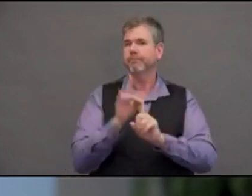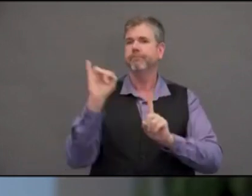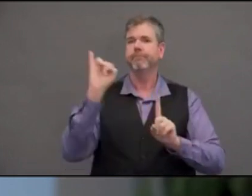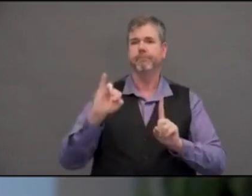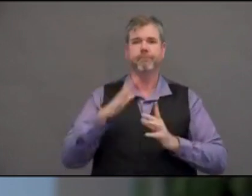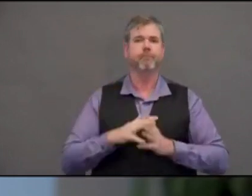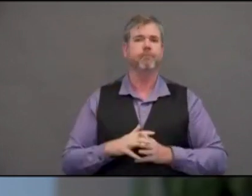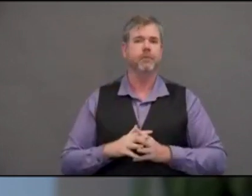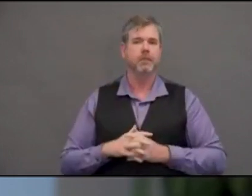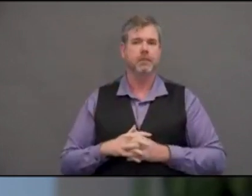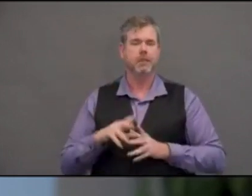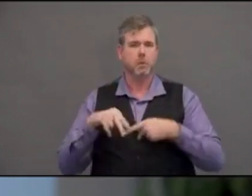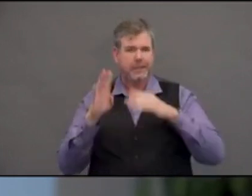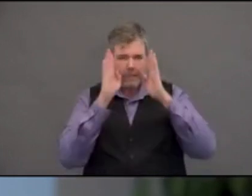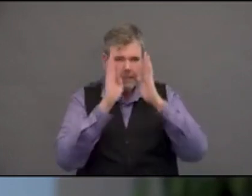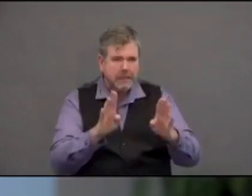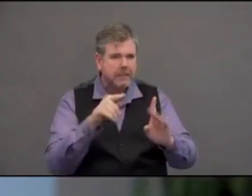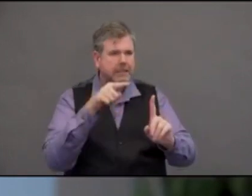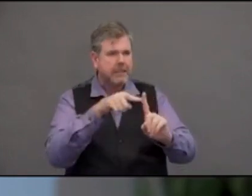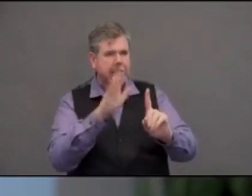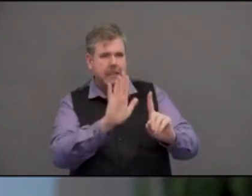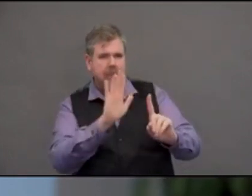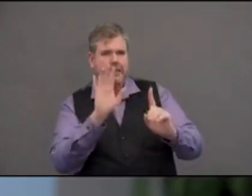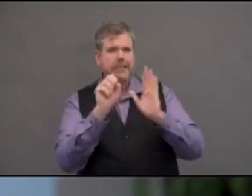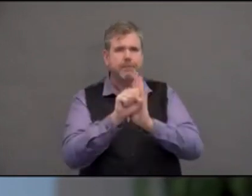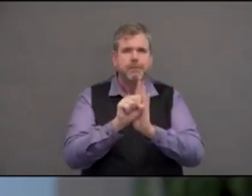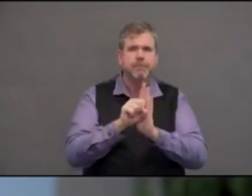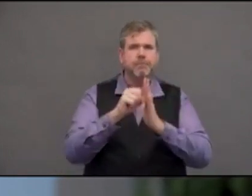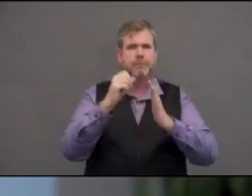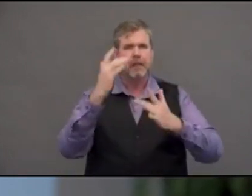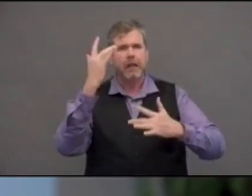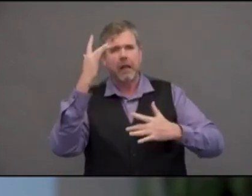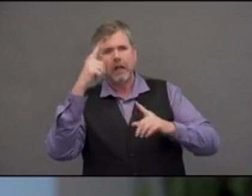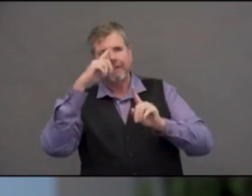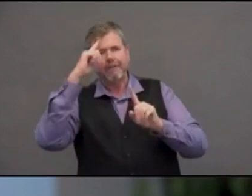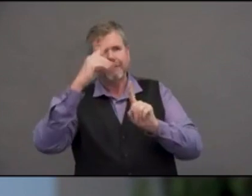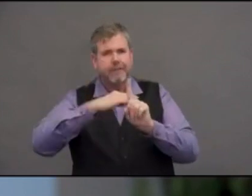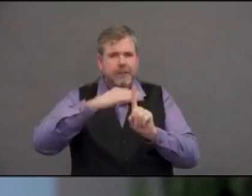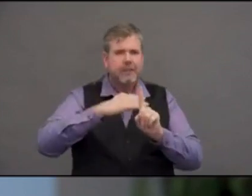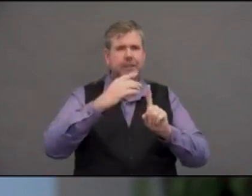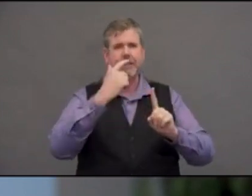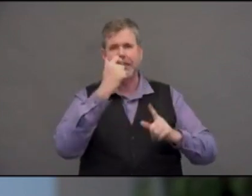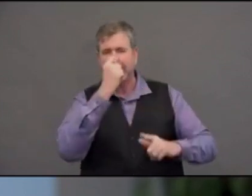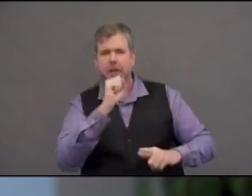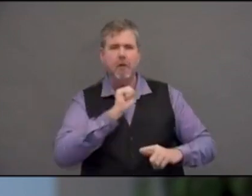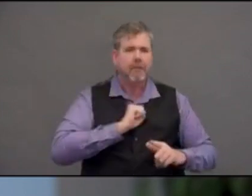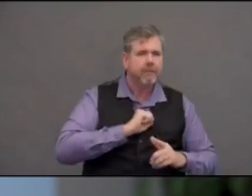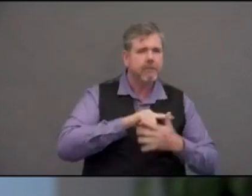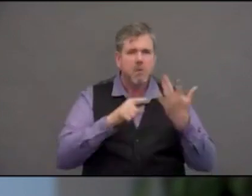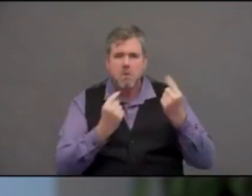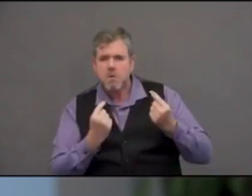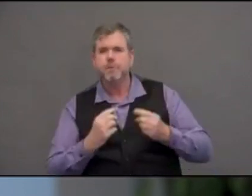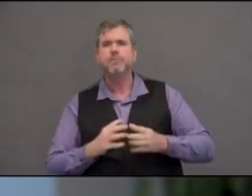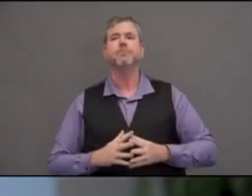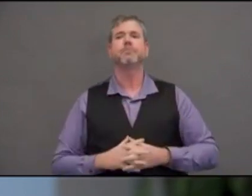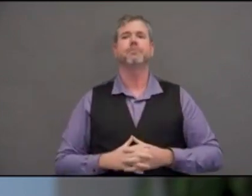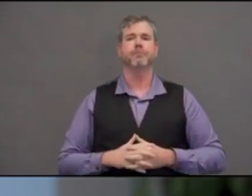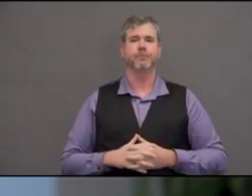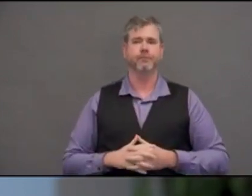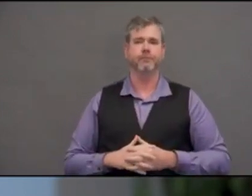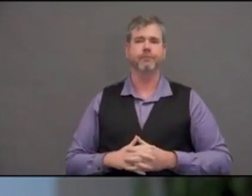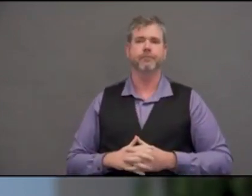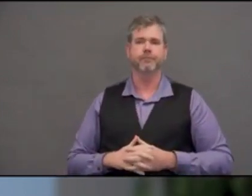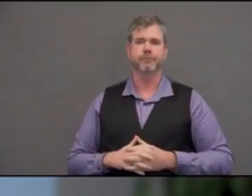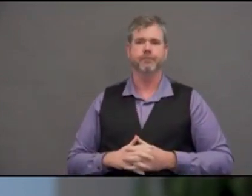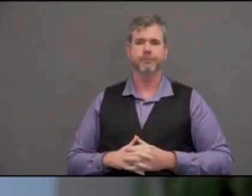a laboratory test to detect whether they have acquired the infection themselves. We